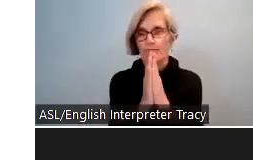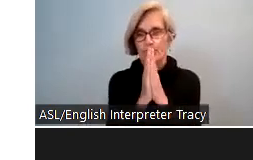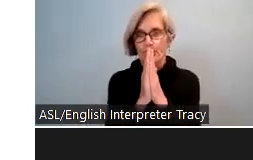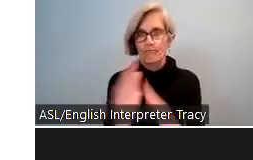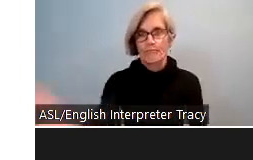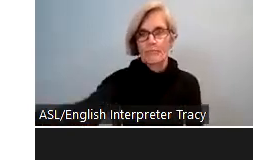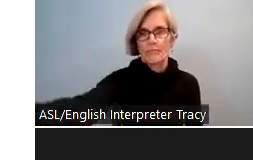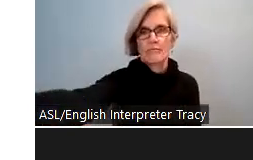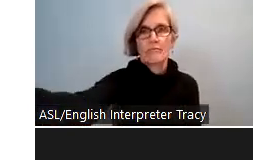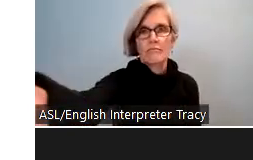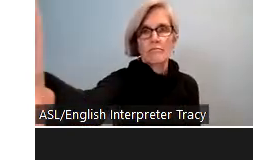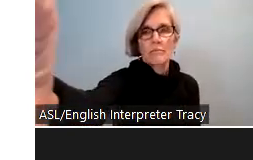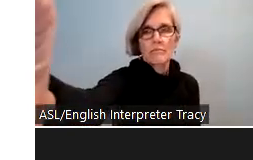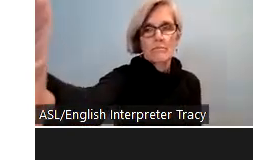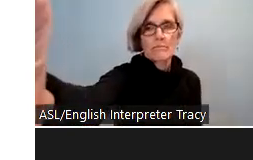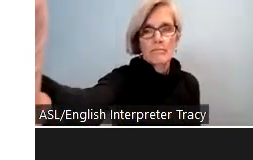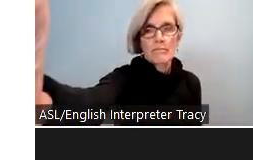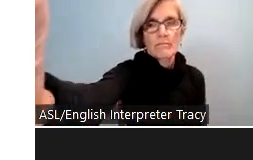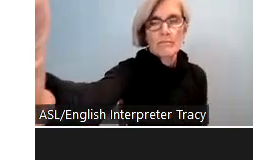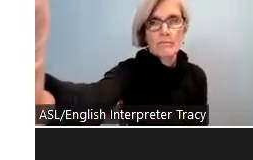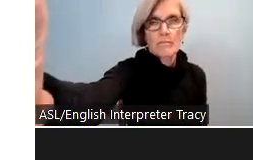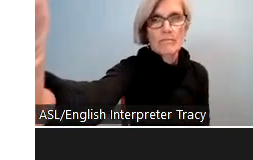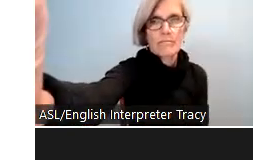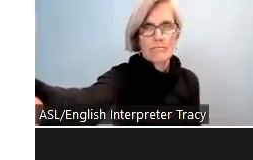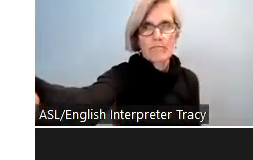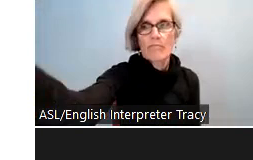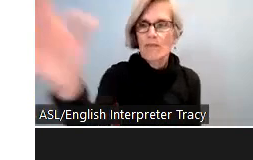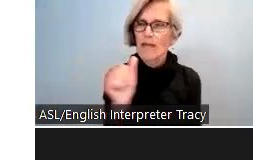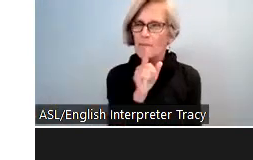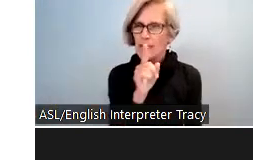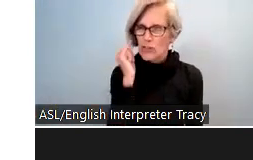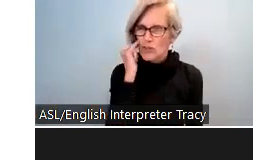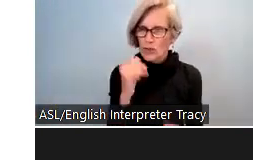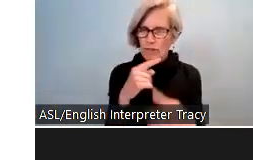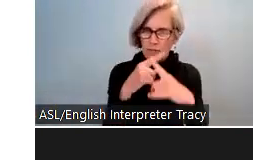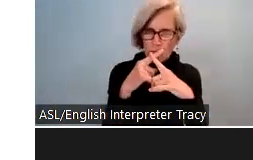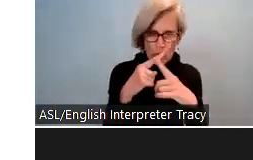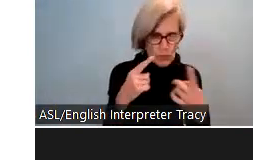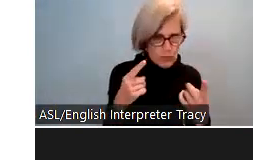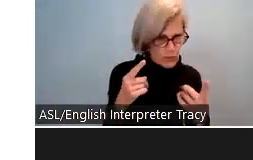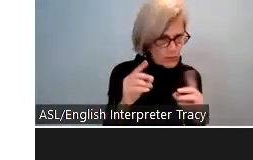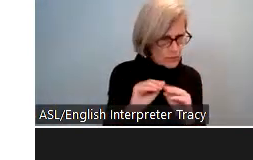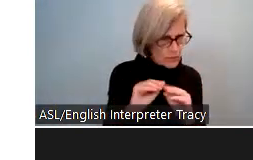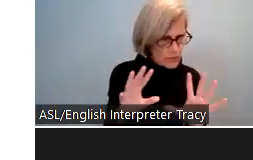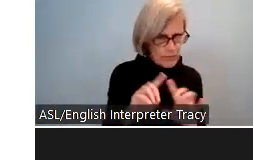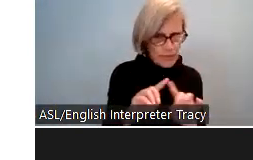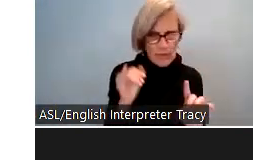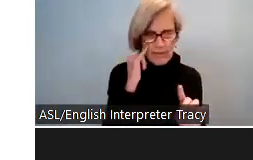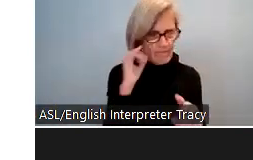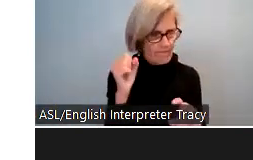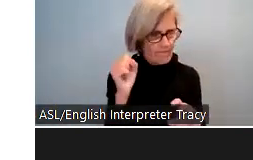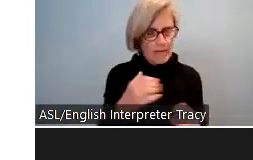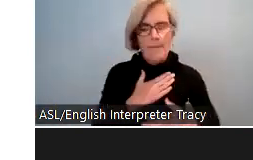not sure if the mute in the phone things are pertinent right now, but in case they are, just please take